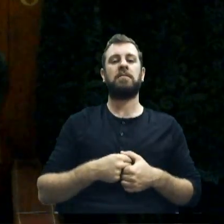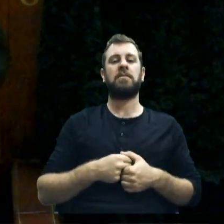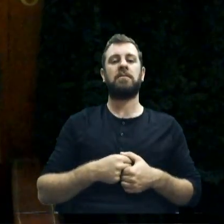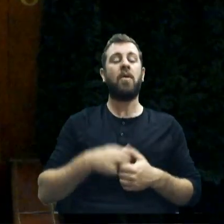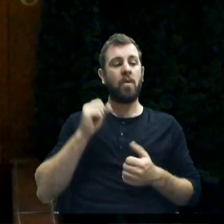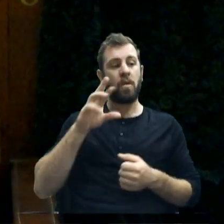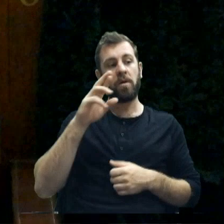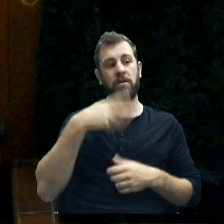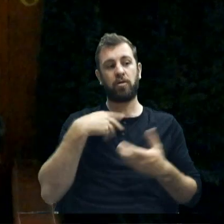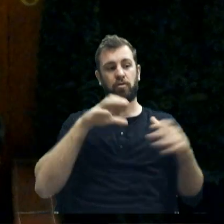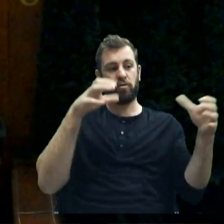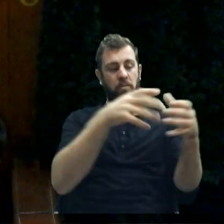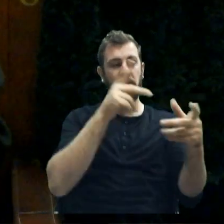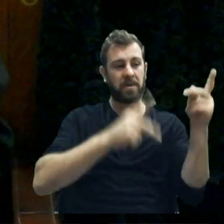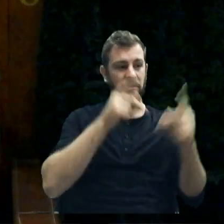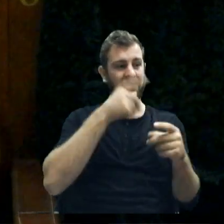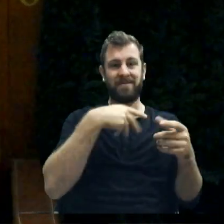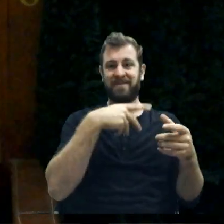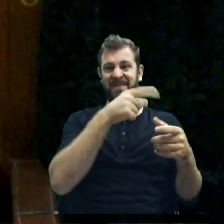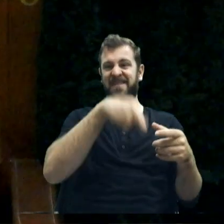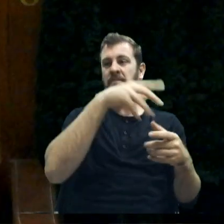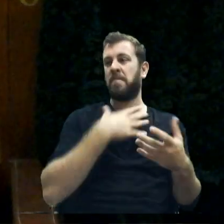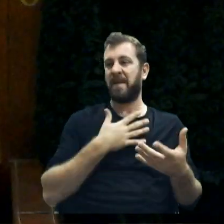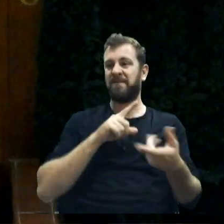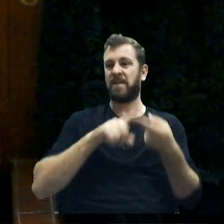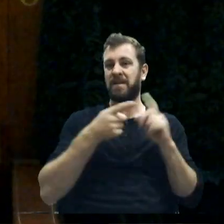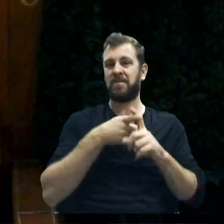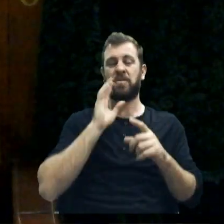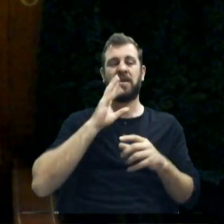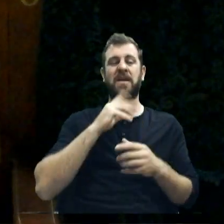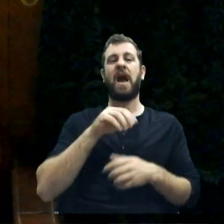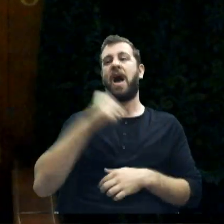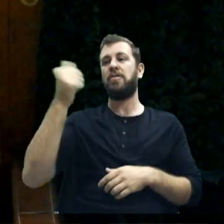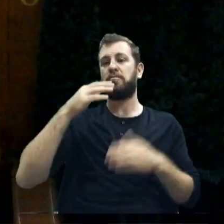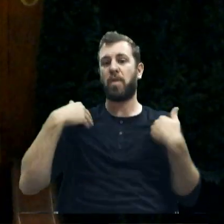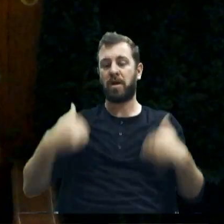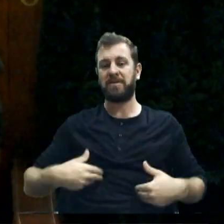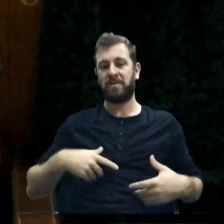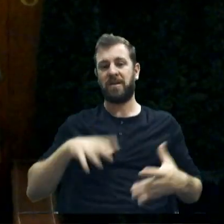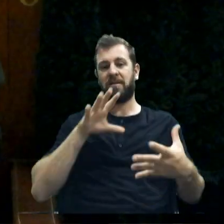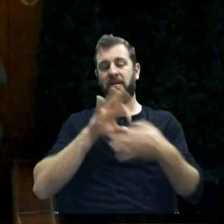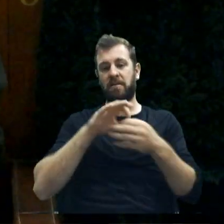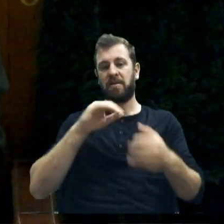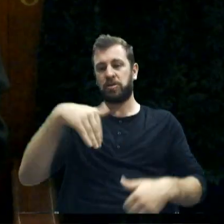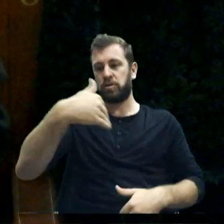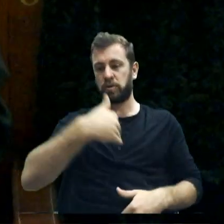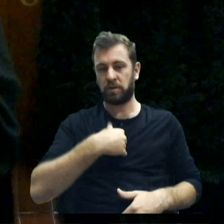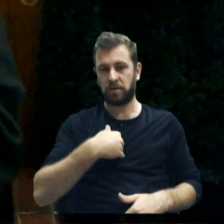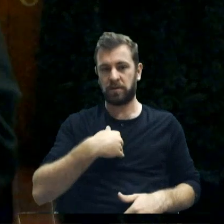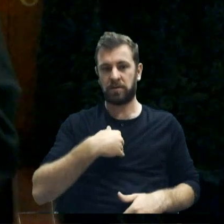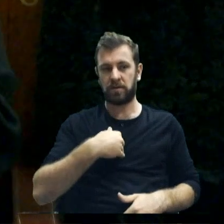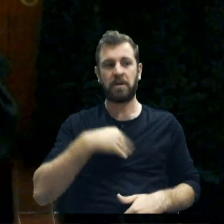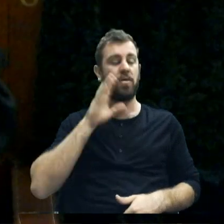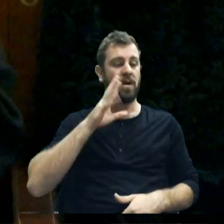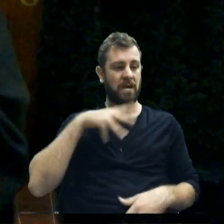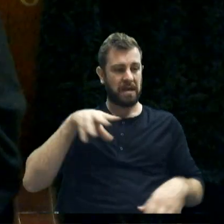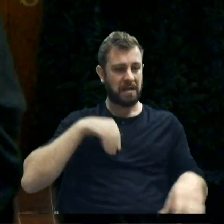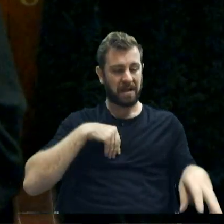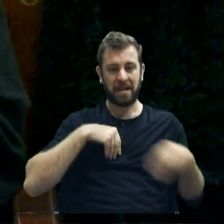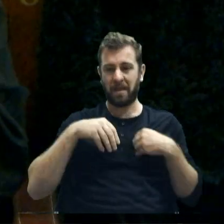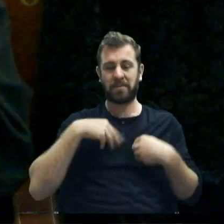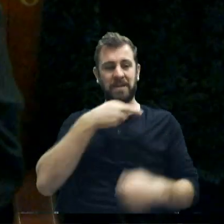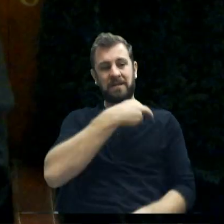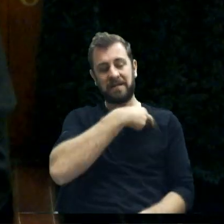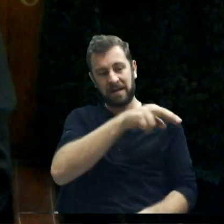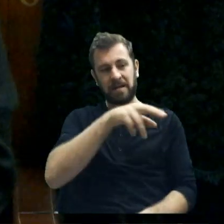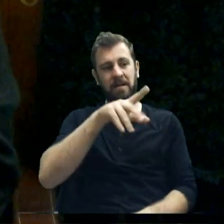bodies attached to one soul. Individuals, we talk about the fact that you will what eventually accept the deen and the lifestyle